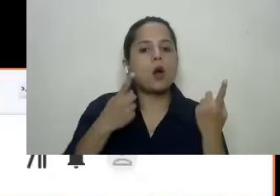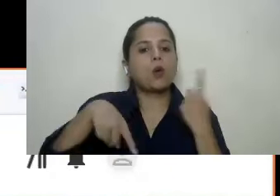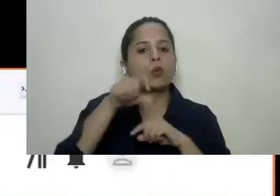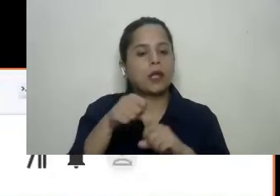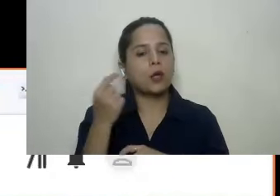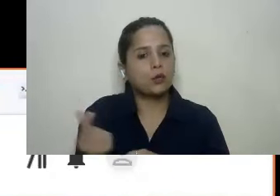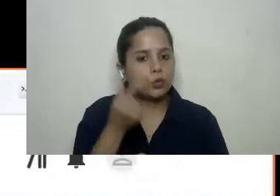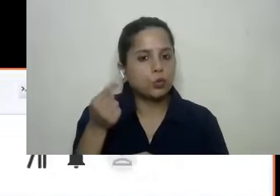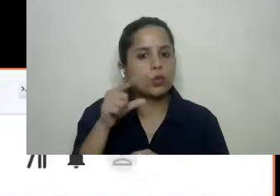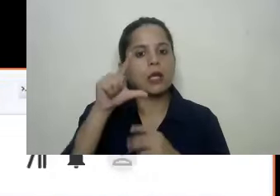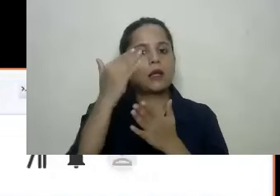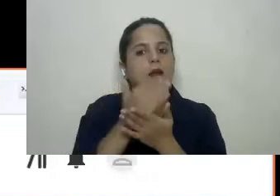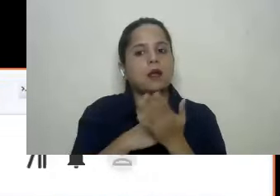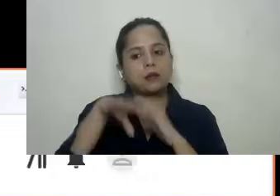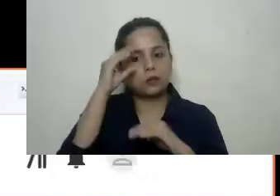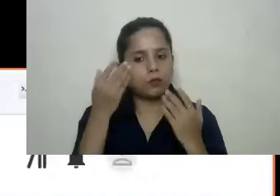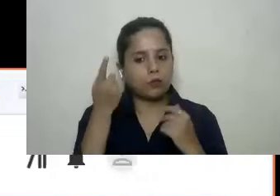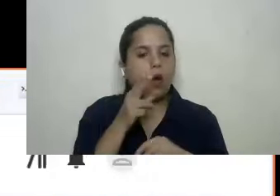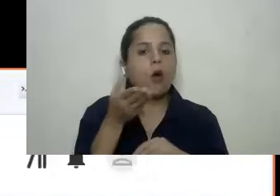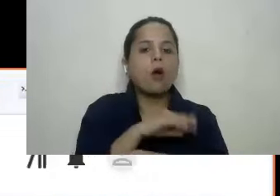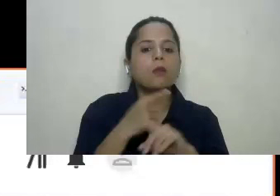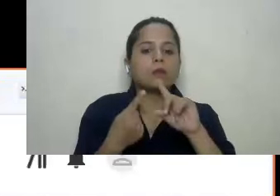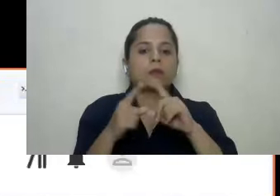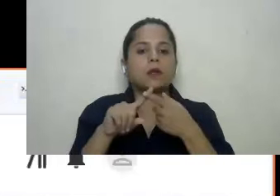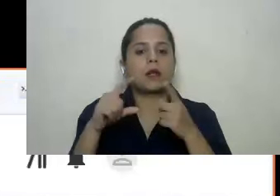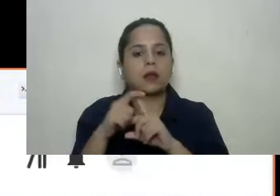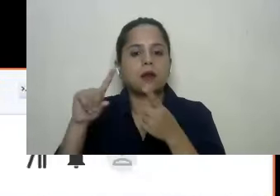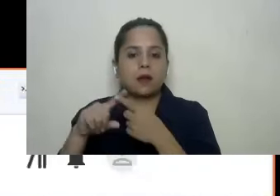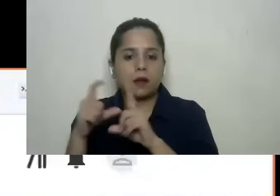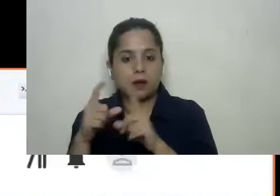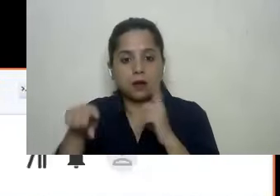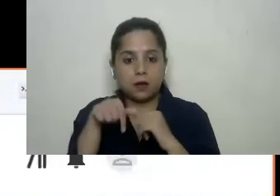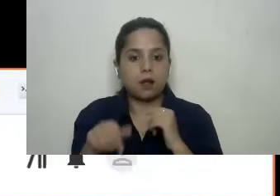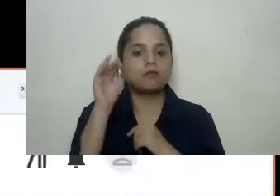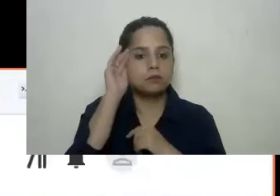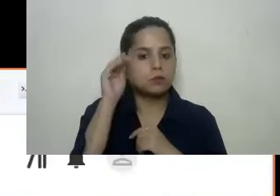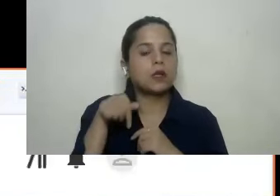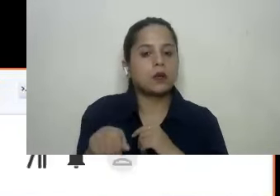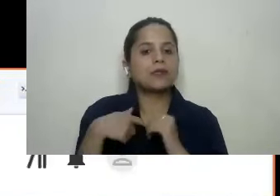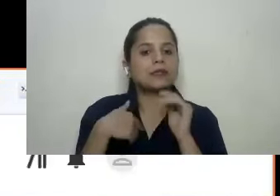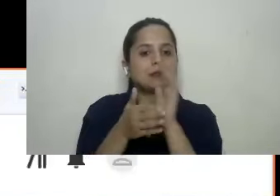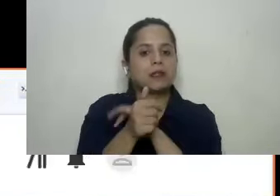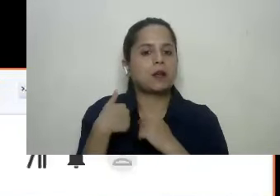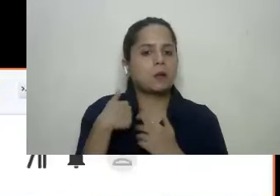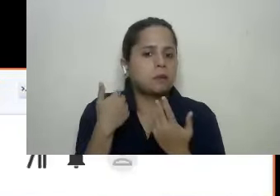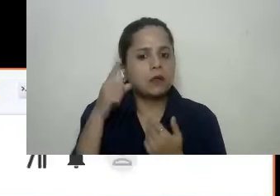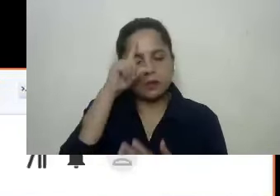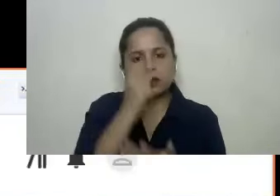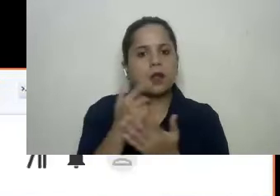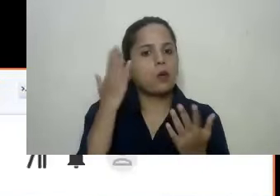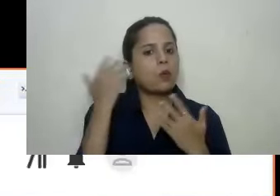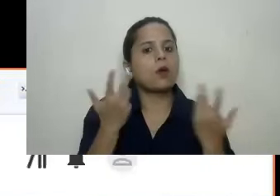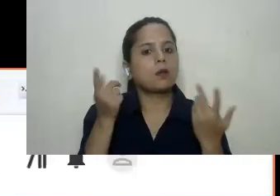of the lessons from TED-Ed. So since we are on listening skills, we decided why not search for a